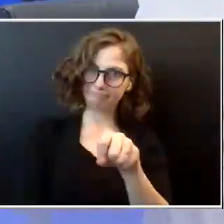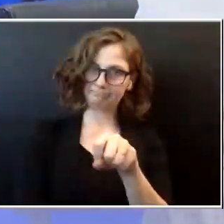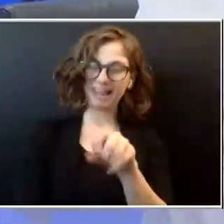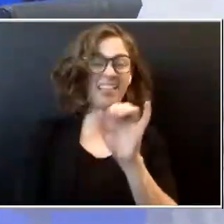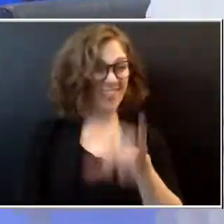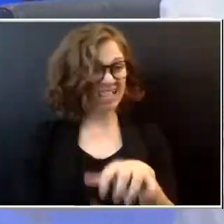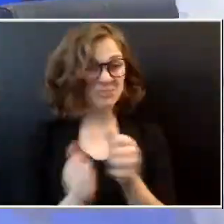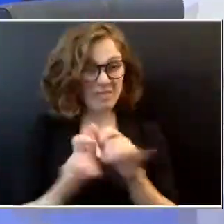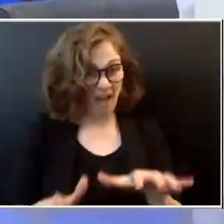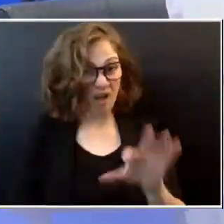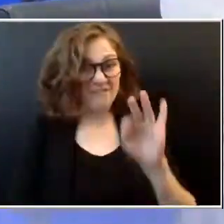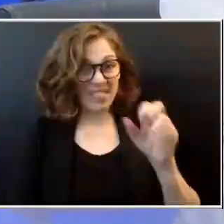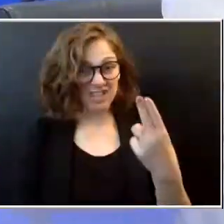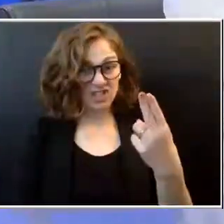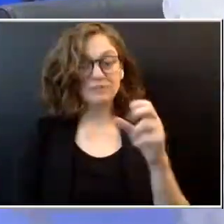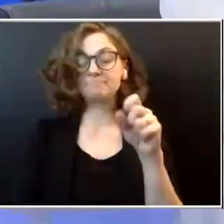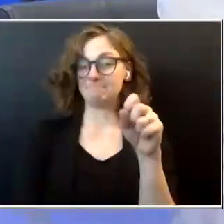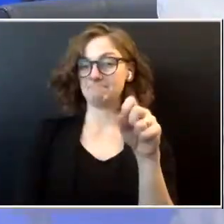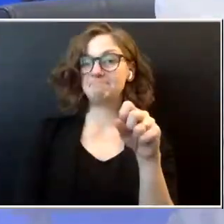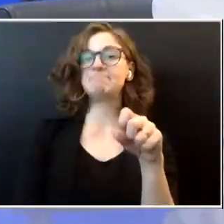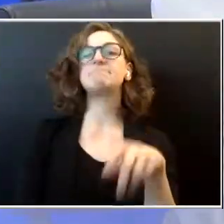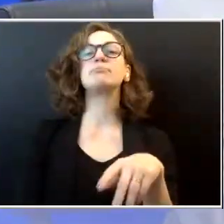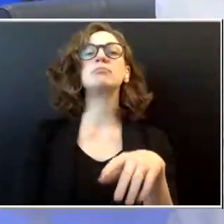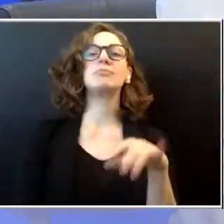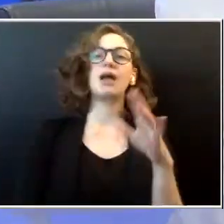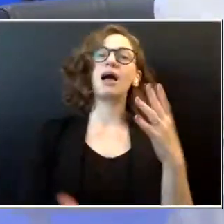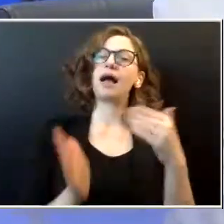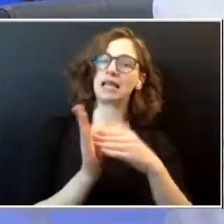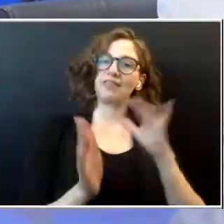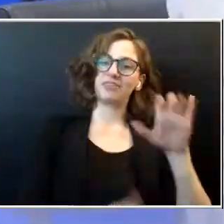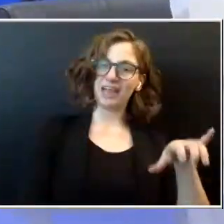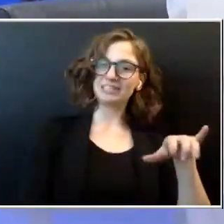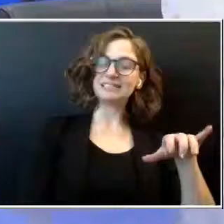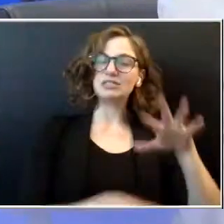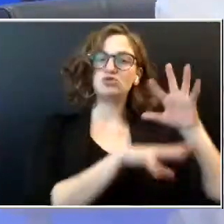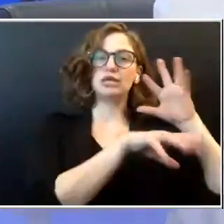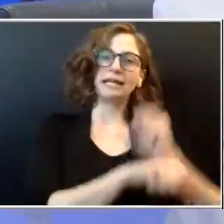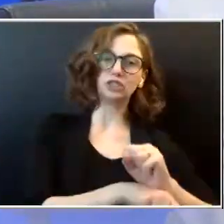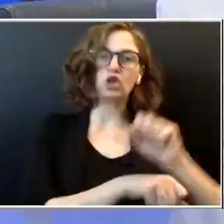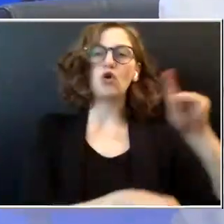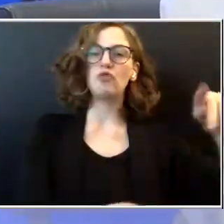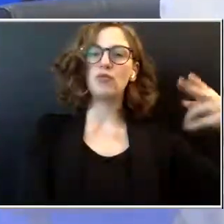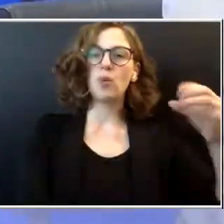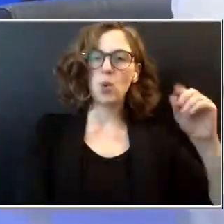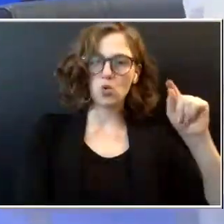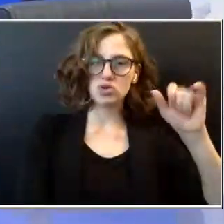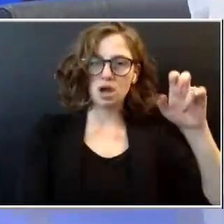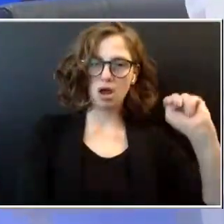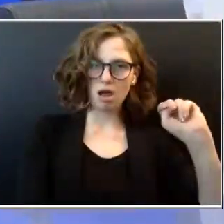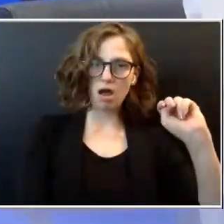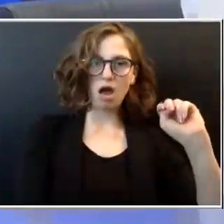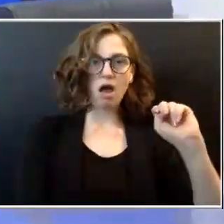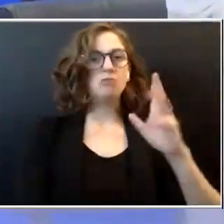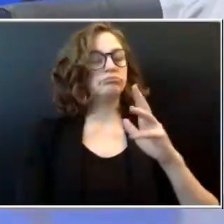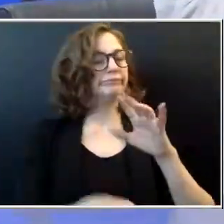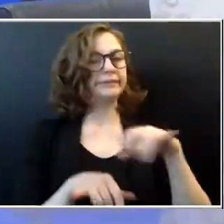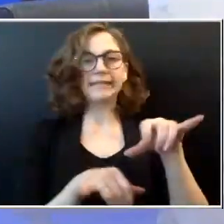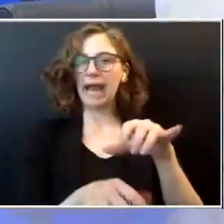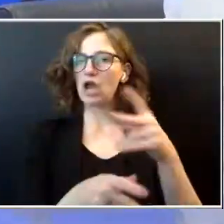what you just saw and everything. This is traditional, very standard of care, great photon-based radiation treatment, kind